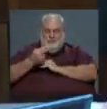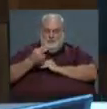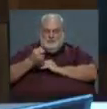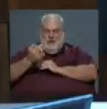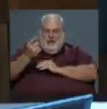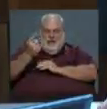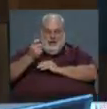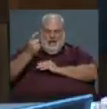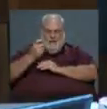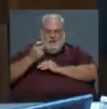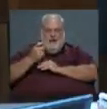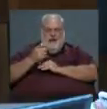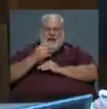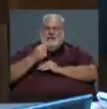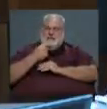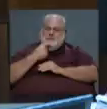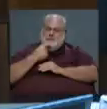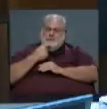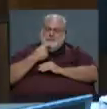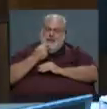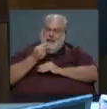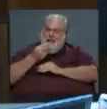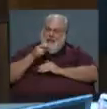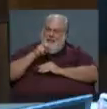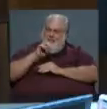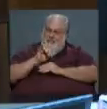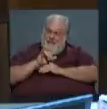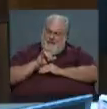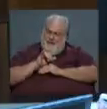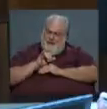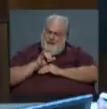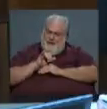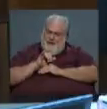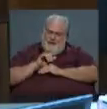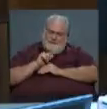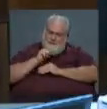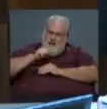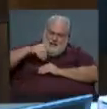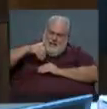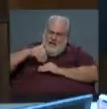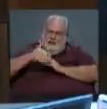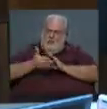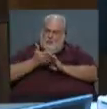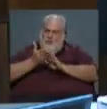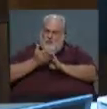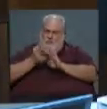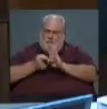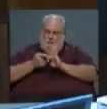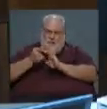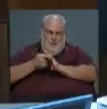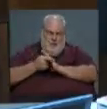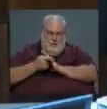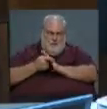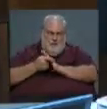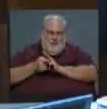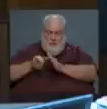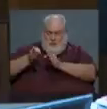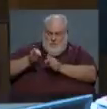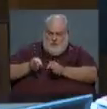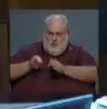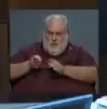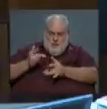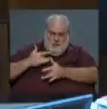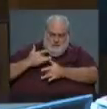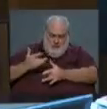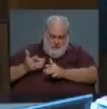in here about that, and she indicated that they have not been running their program, and that the person who normally